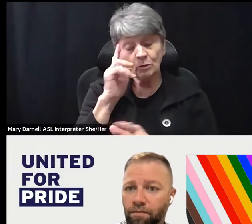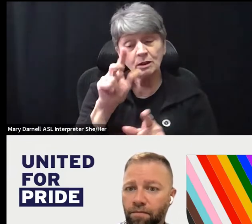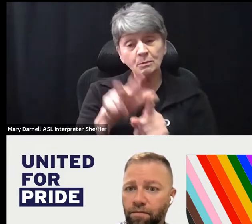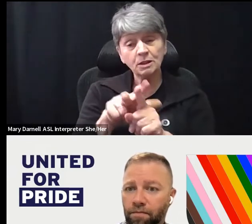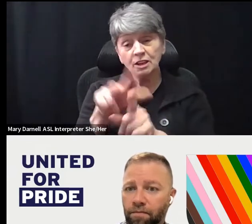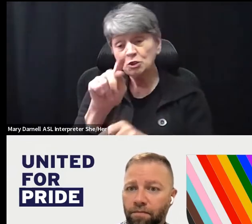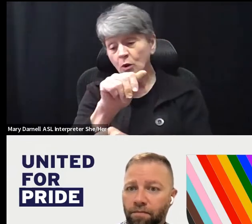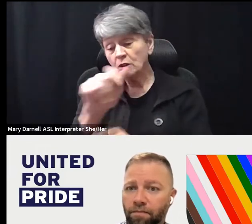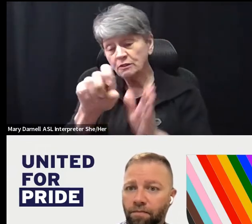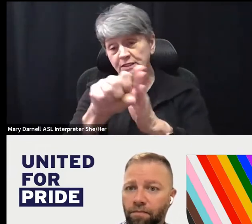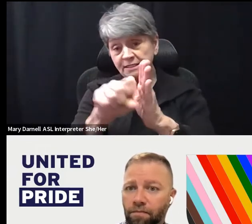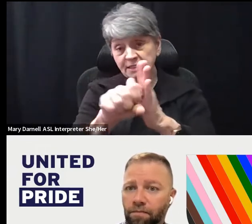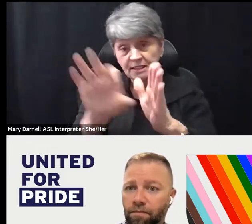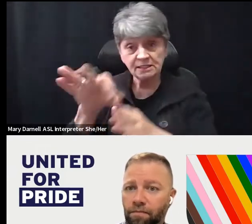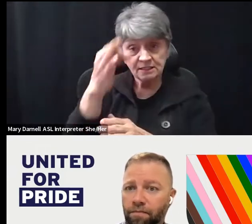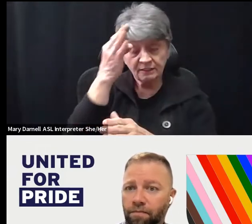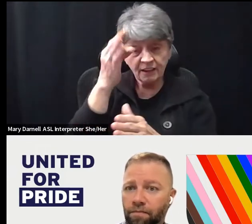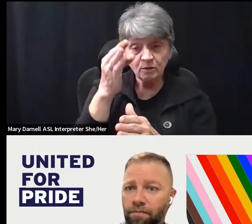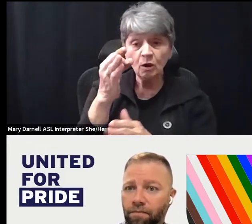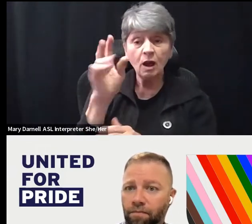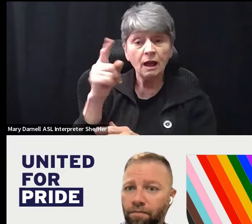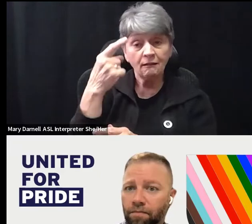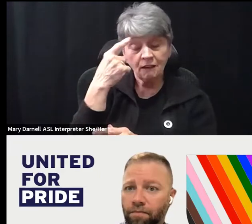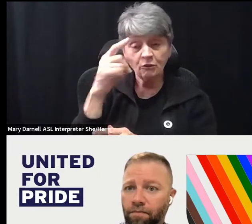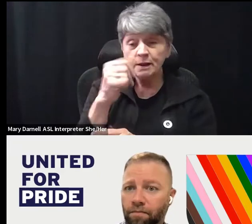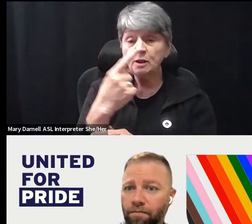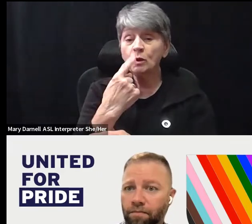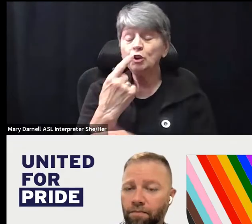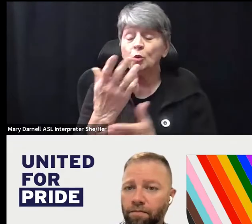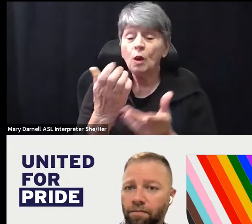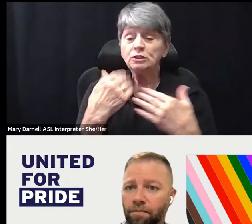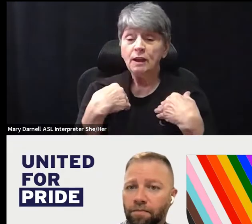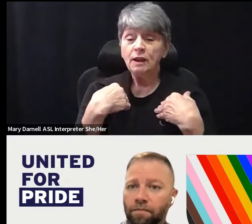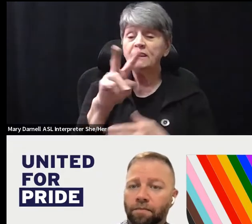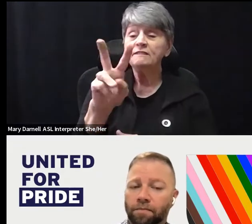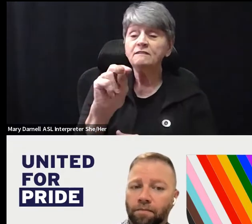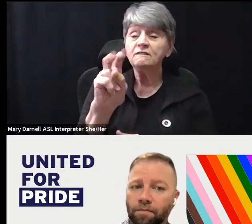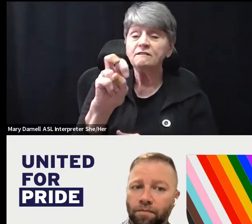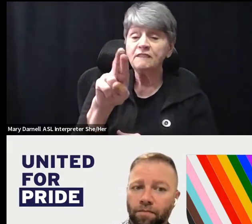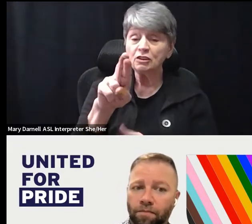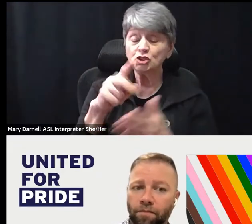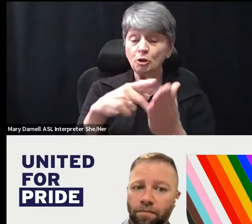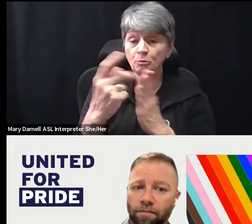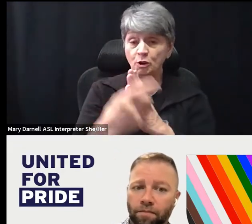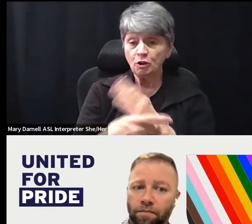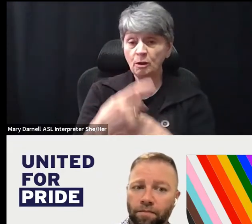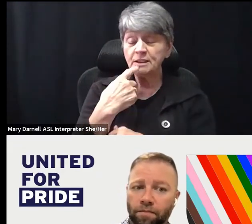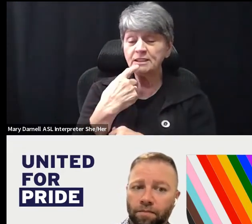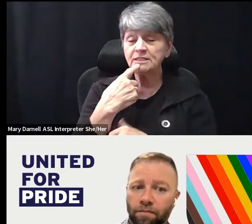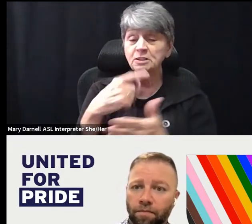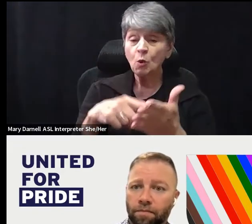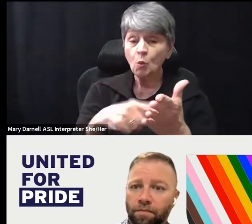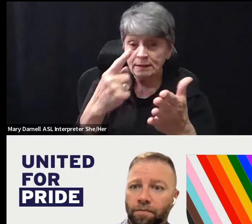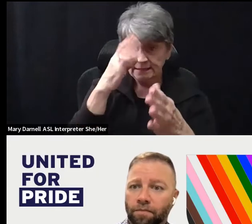government, anyone who wants to create a voucher program. And essentially the decision says once the state decides to create a voucher program,